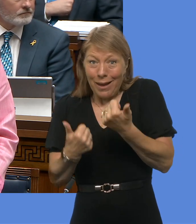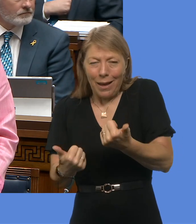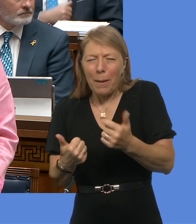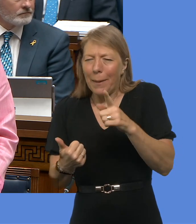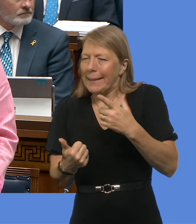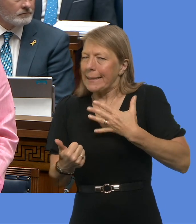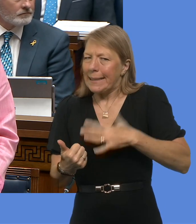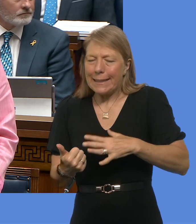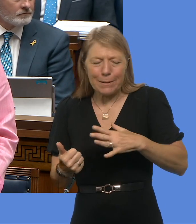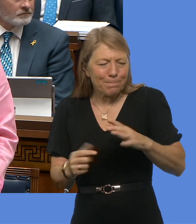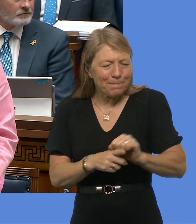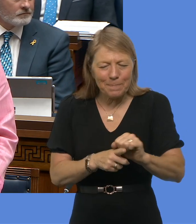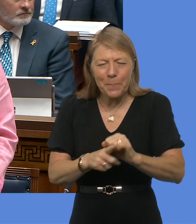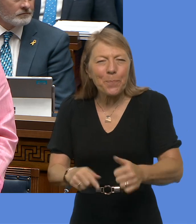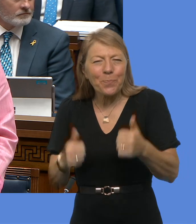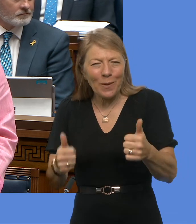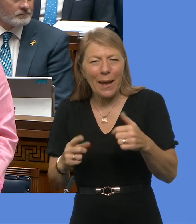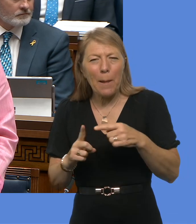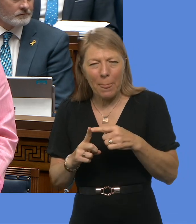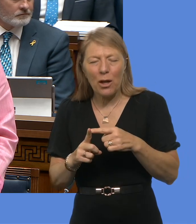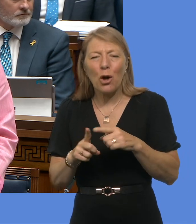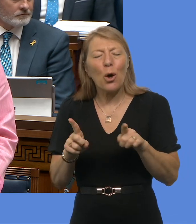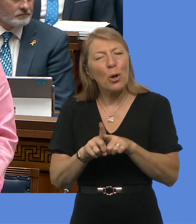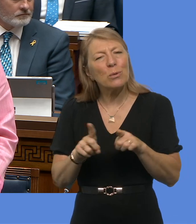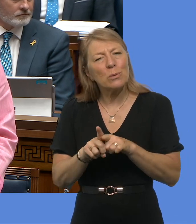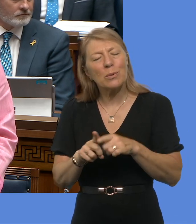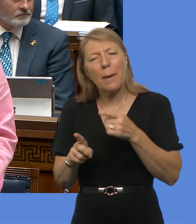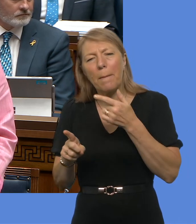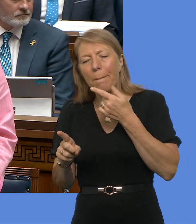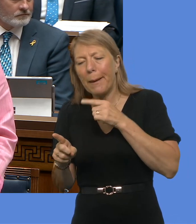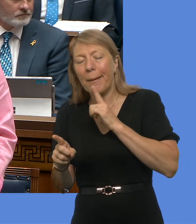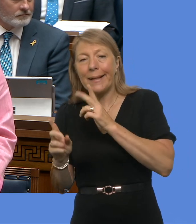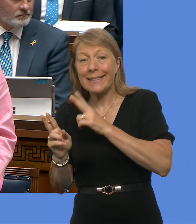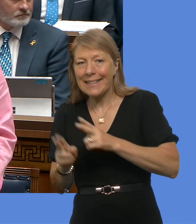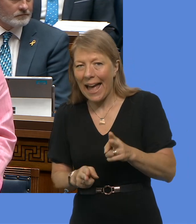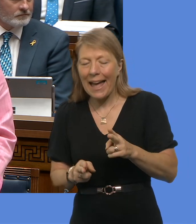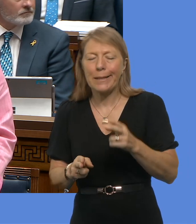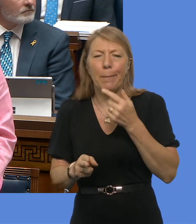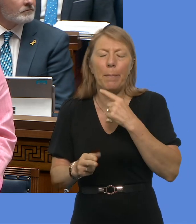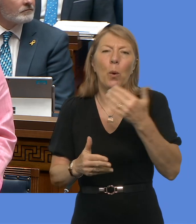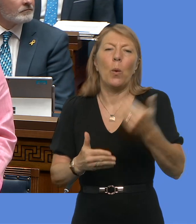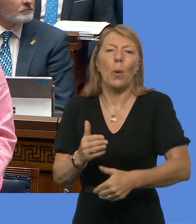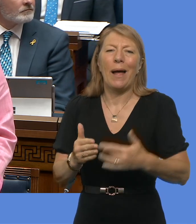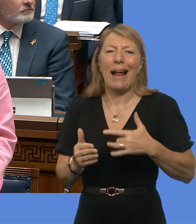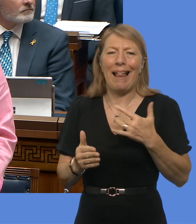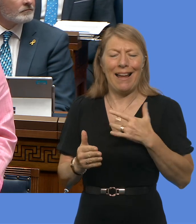absolutely sensitive to the victims and survivors and those who are most impacted in relation to the issues. But